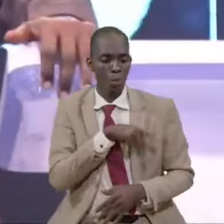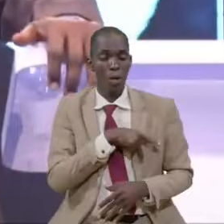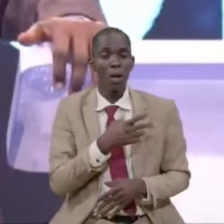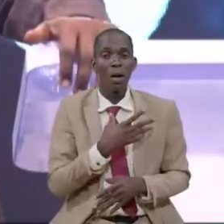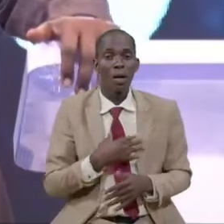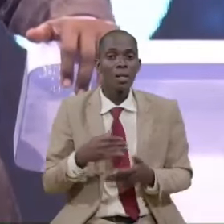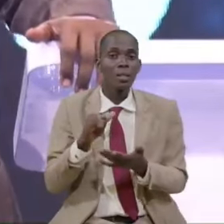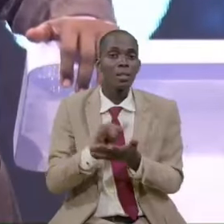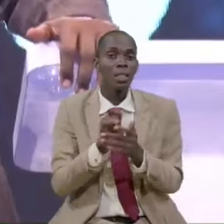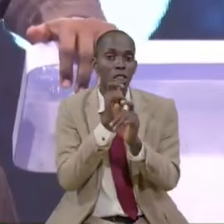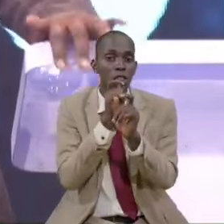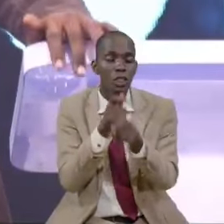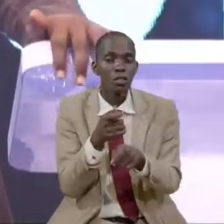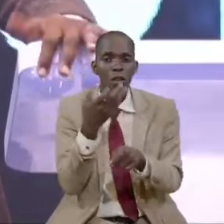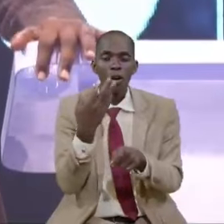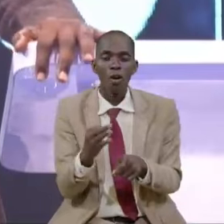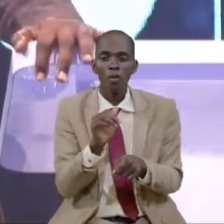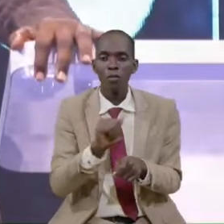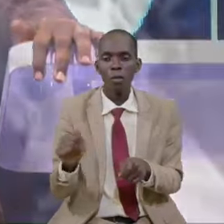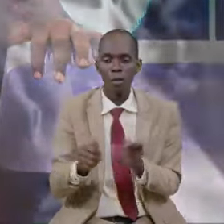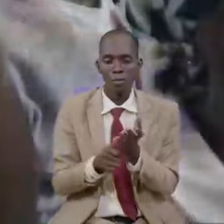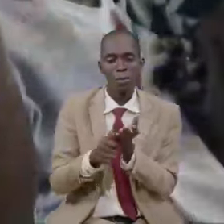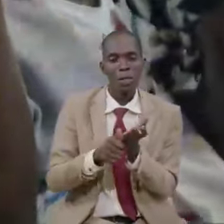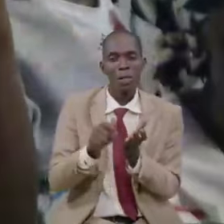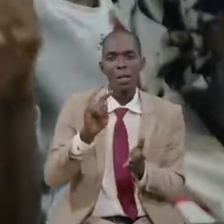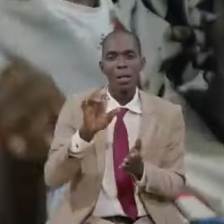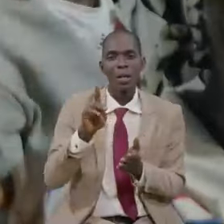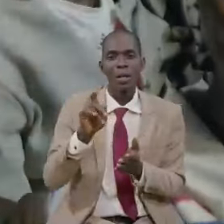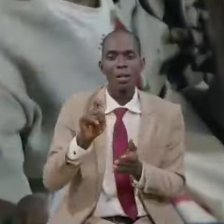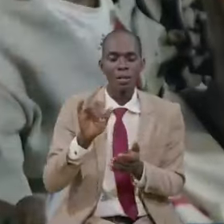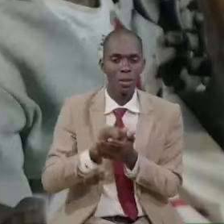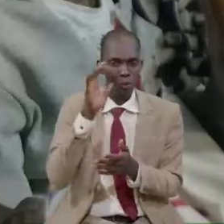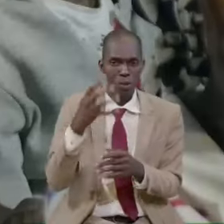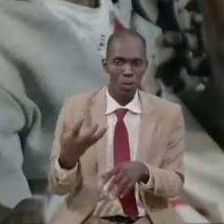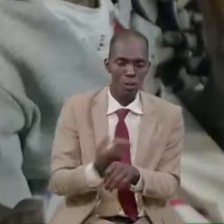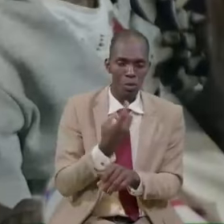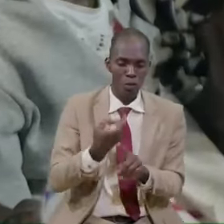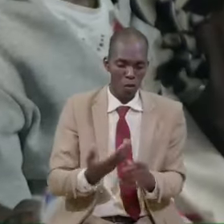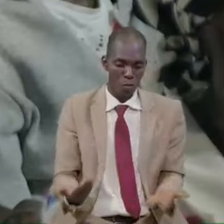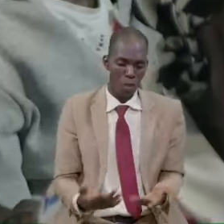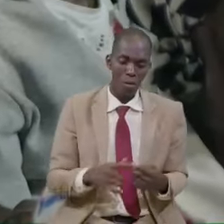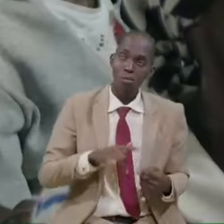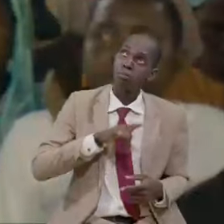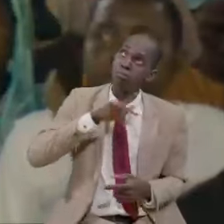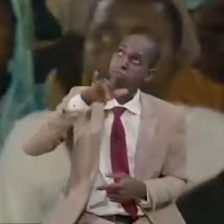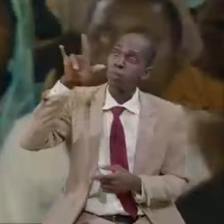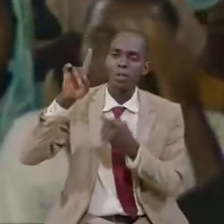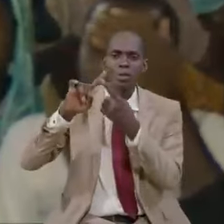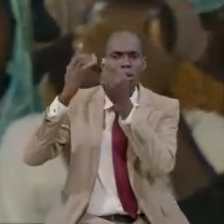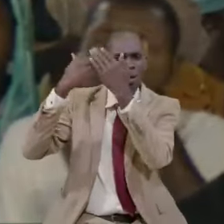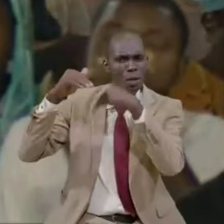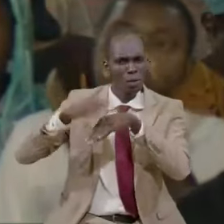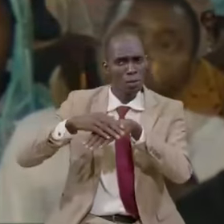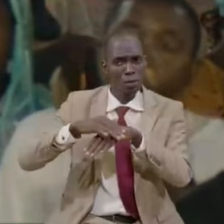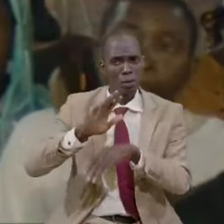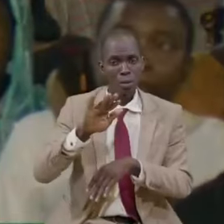ticket that will take you from earth to heaven. Even that one, can you pay for the